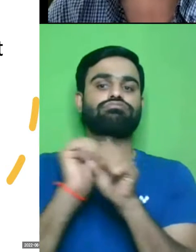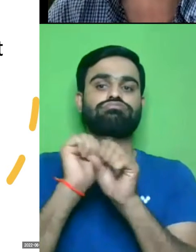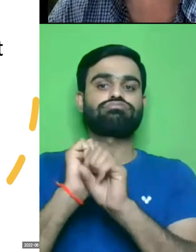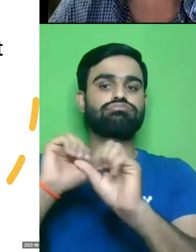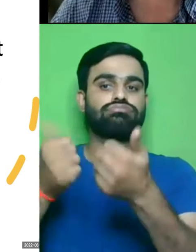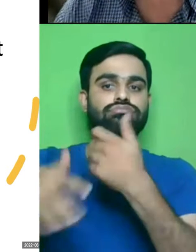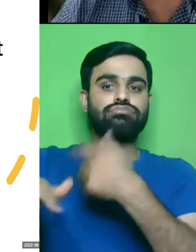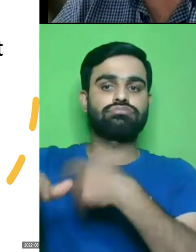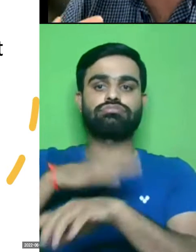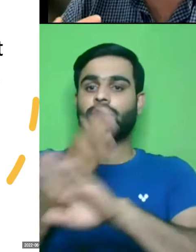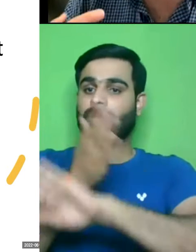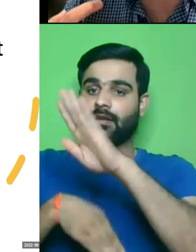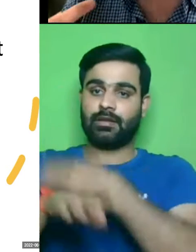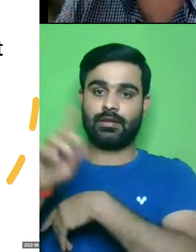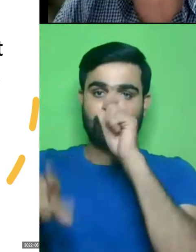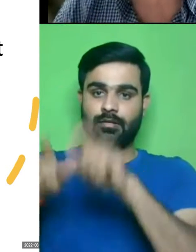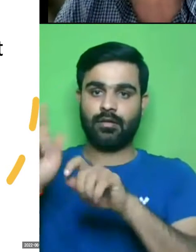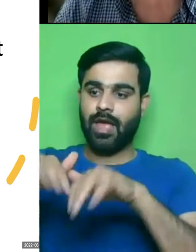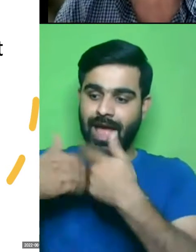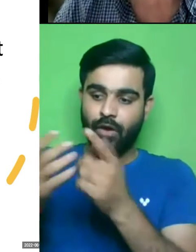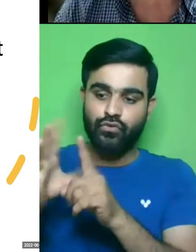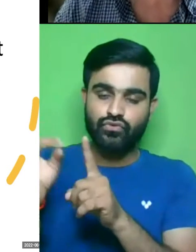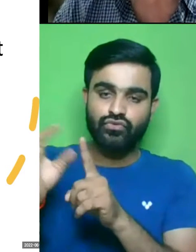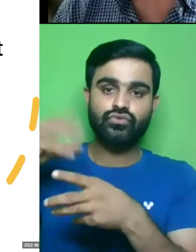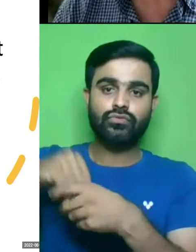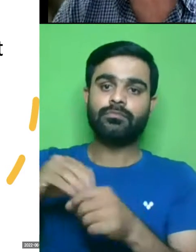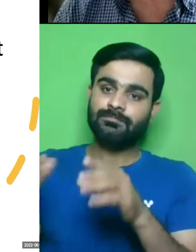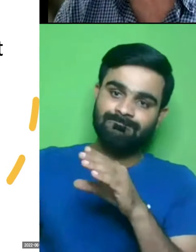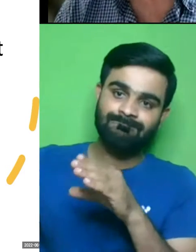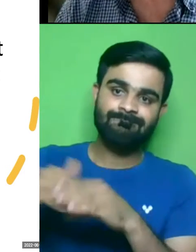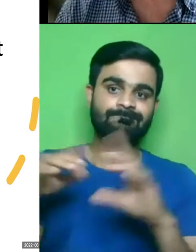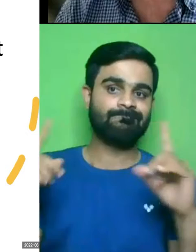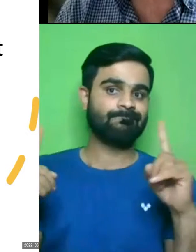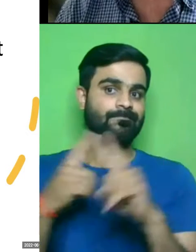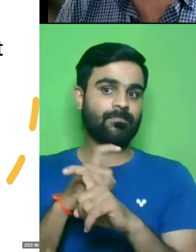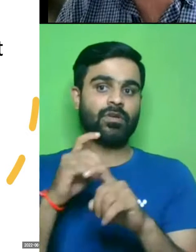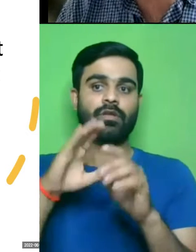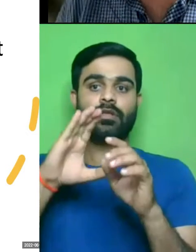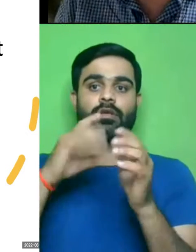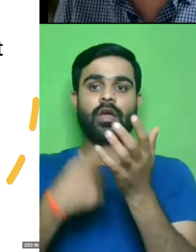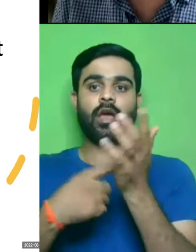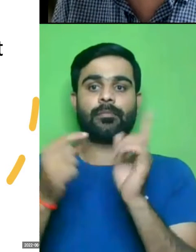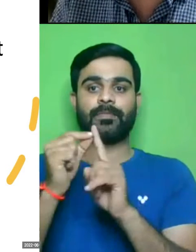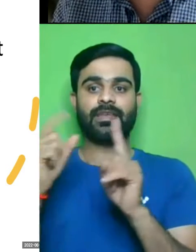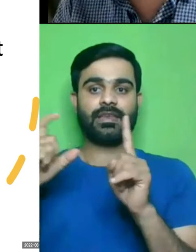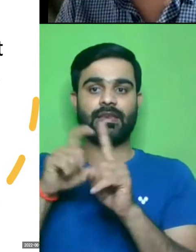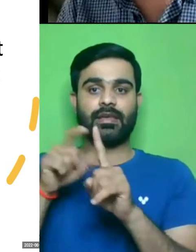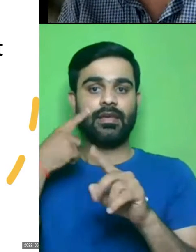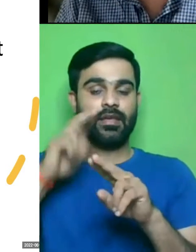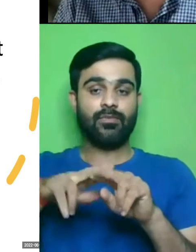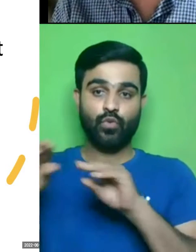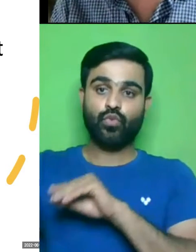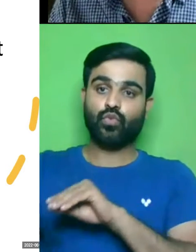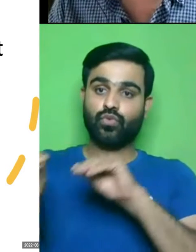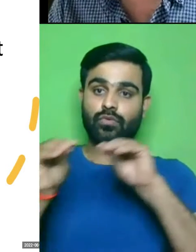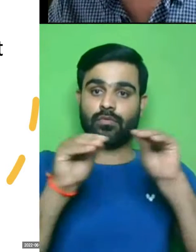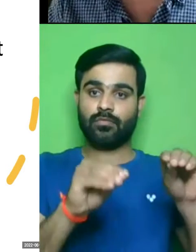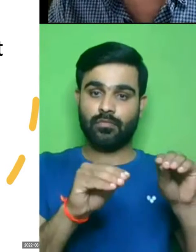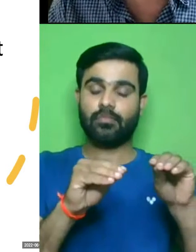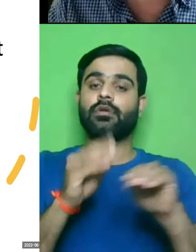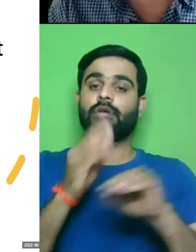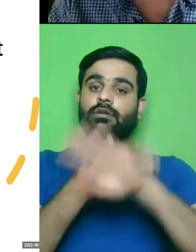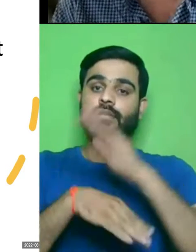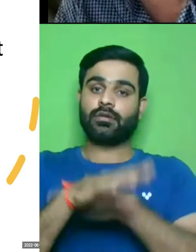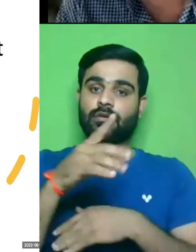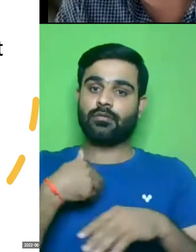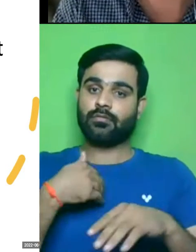have a disability. That's completely contradictory to the CRPD. So we want to shift away from, oh, disability means I